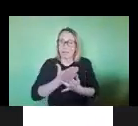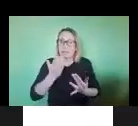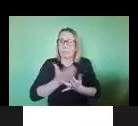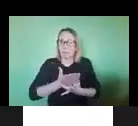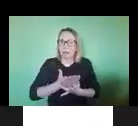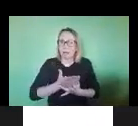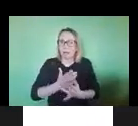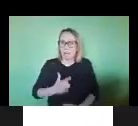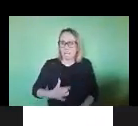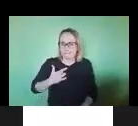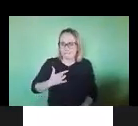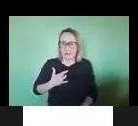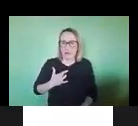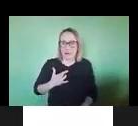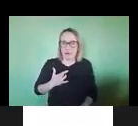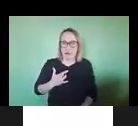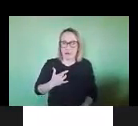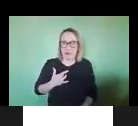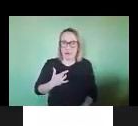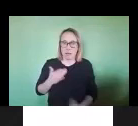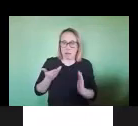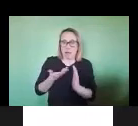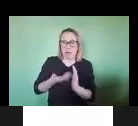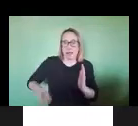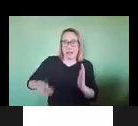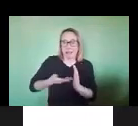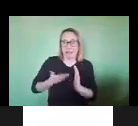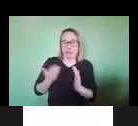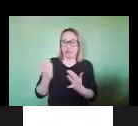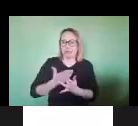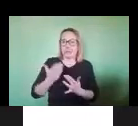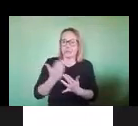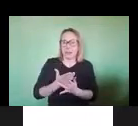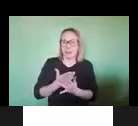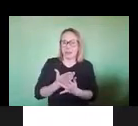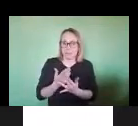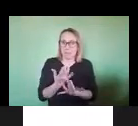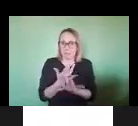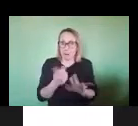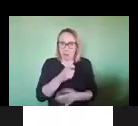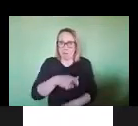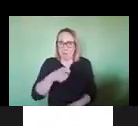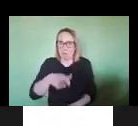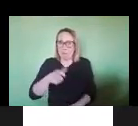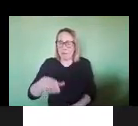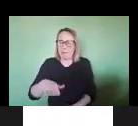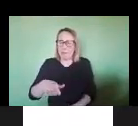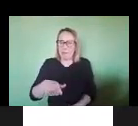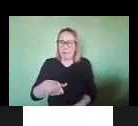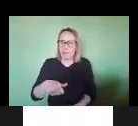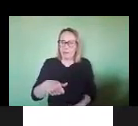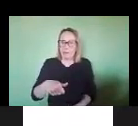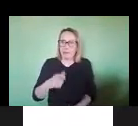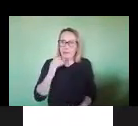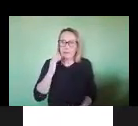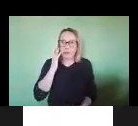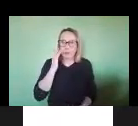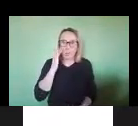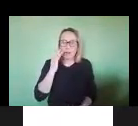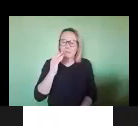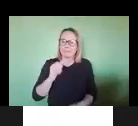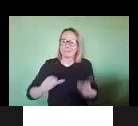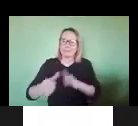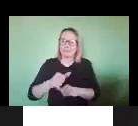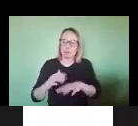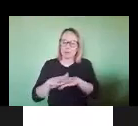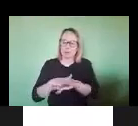it felt like it was actually adding more accessibility for a lot of people once they'd sort of had the help from Neighbourhood